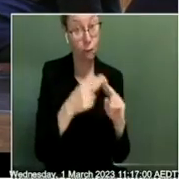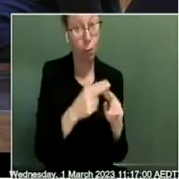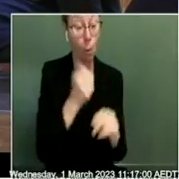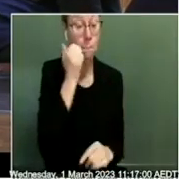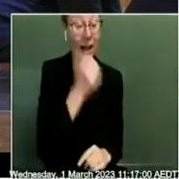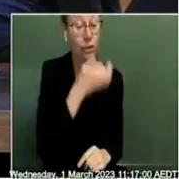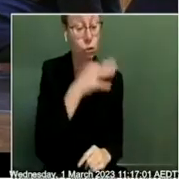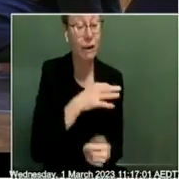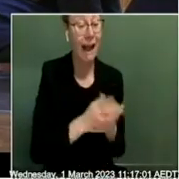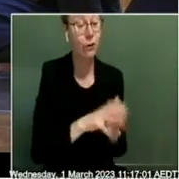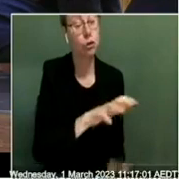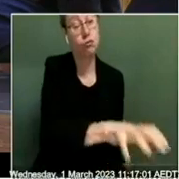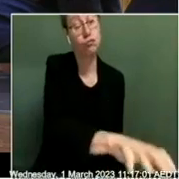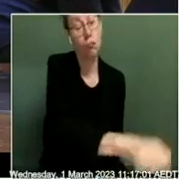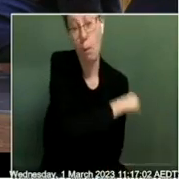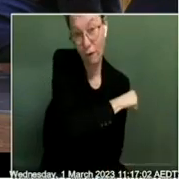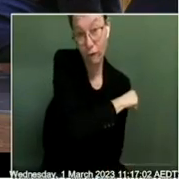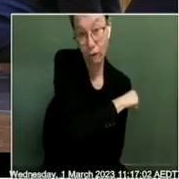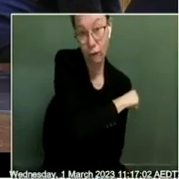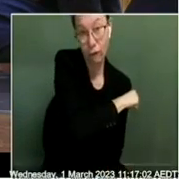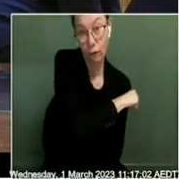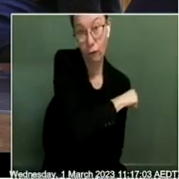it wrong and doing...